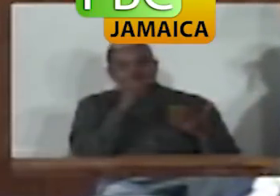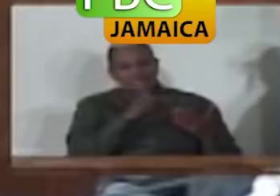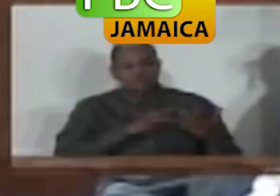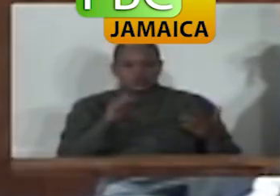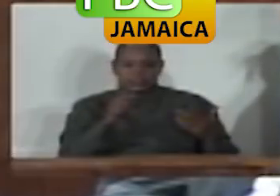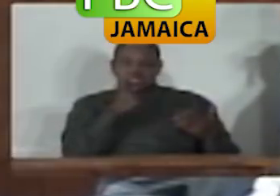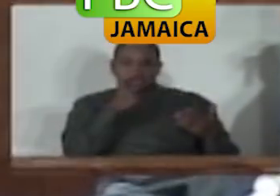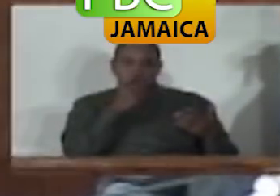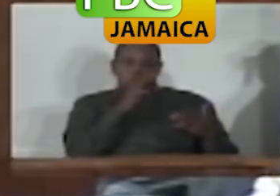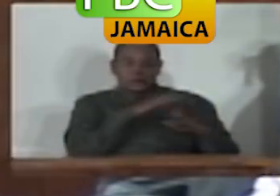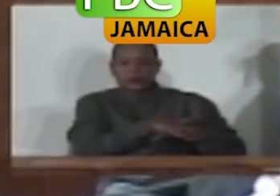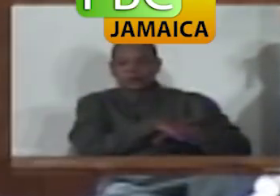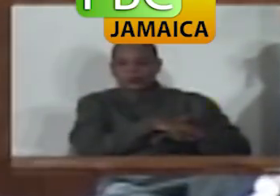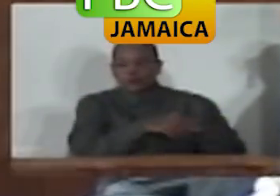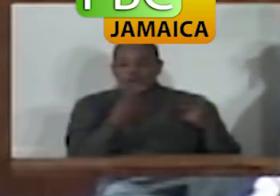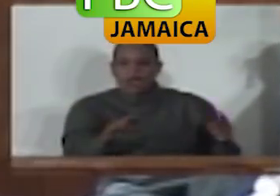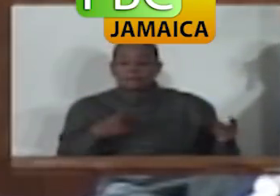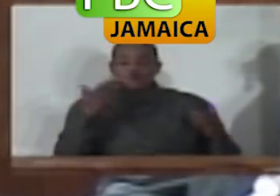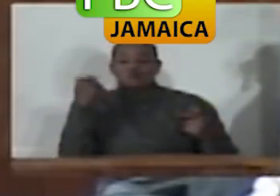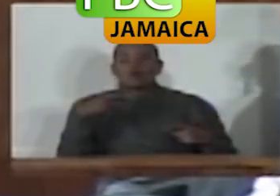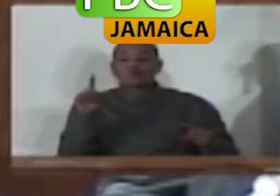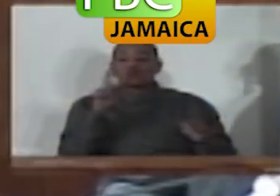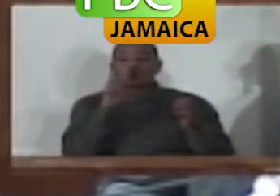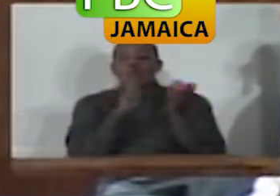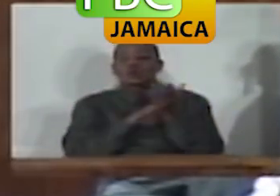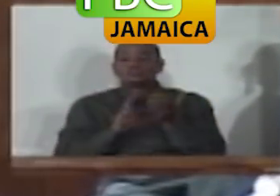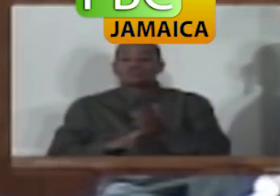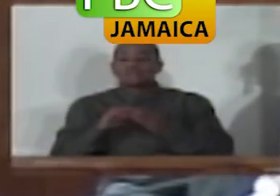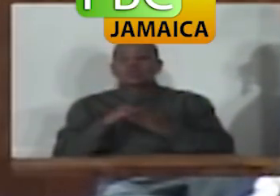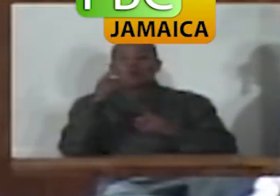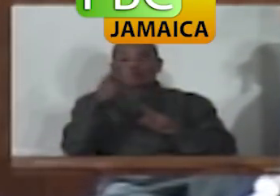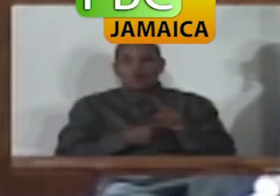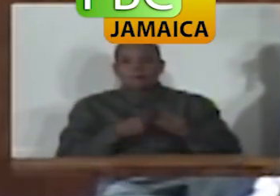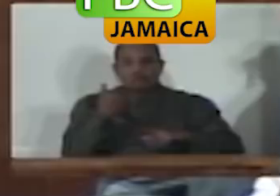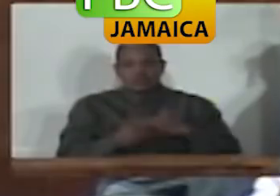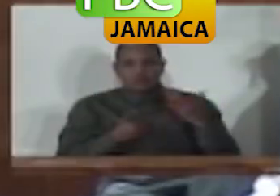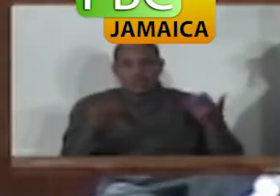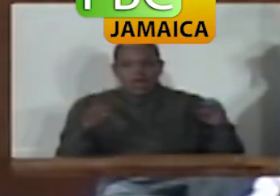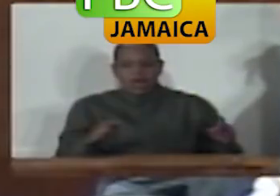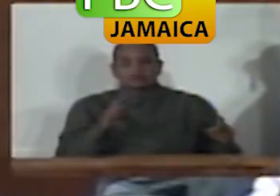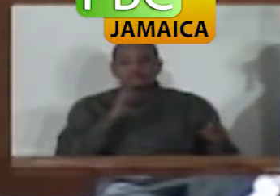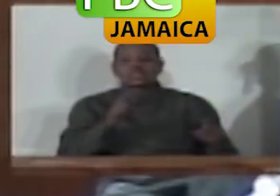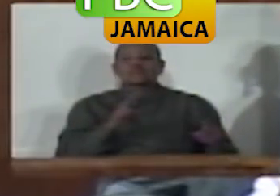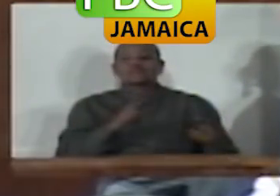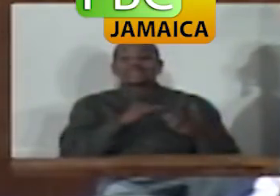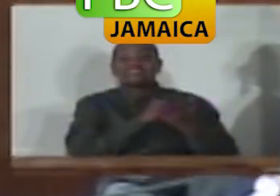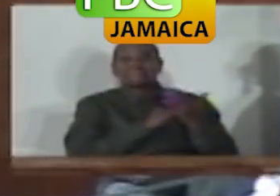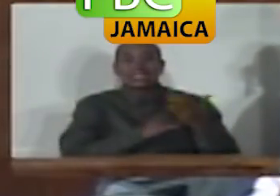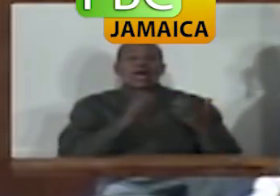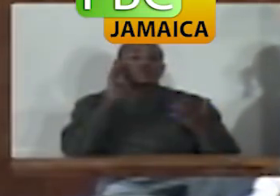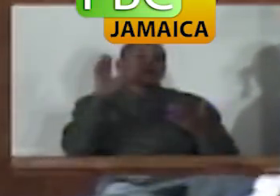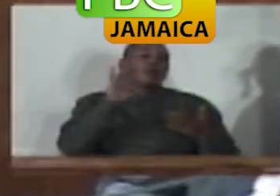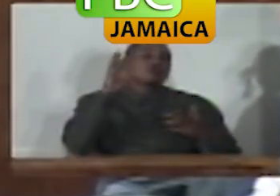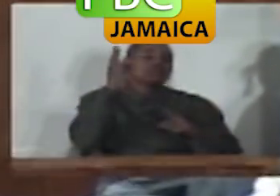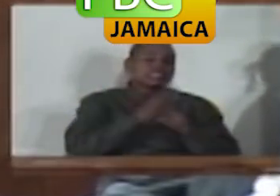St. Andrew. Hopefully they will go to contracting within a month, and the period of design will be about